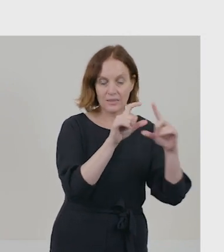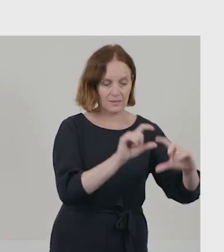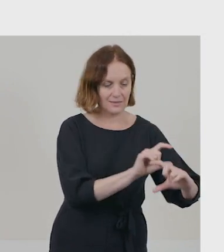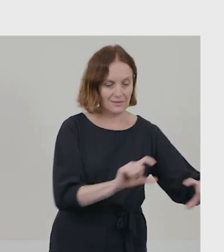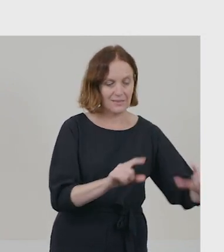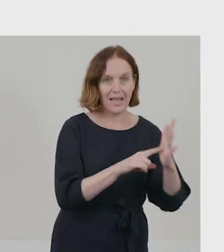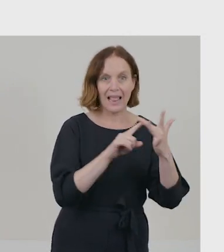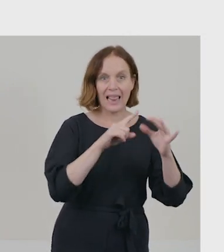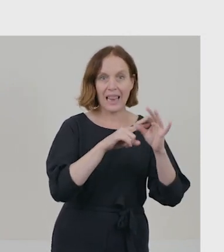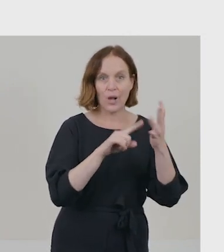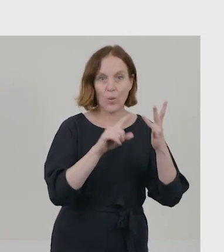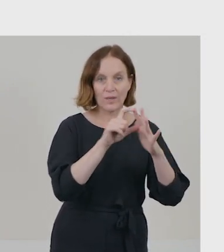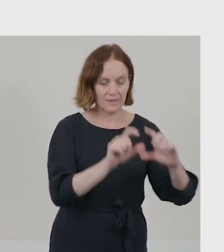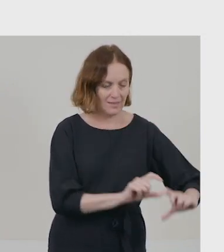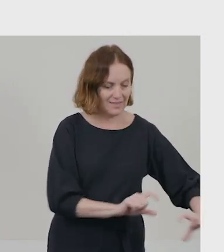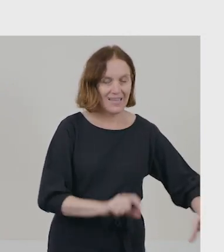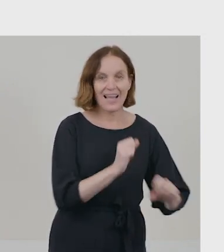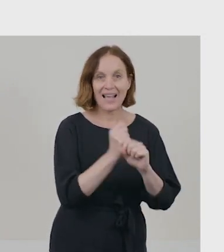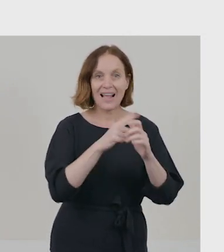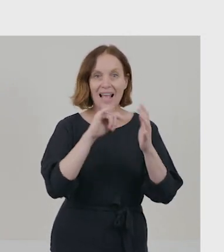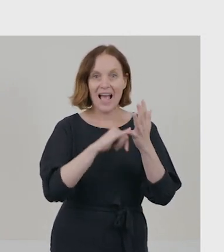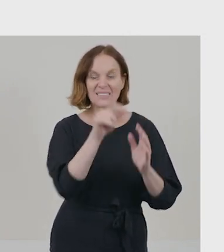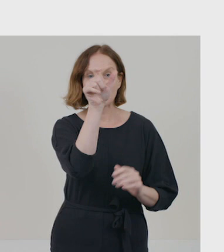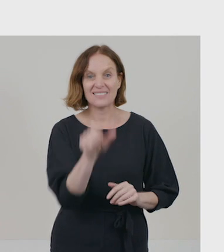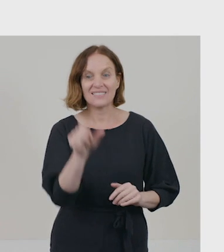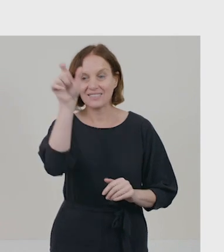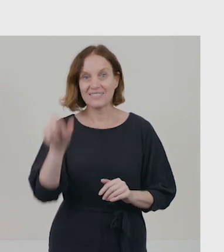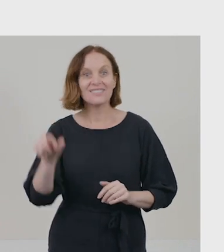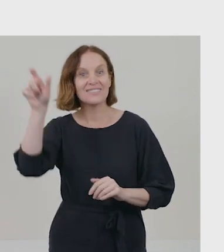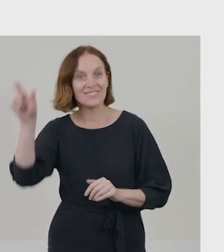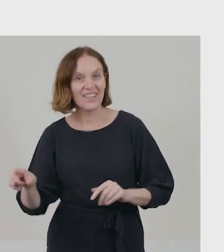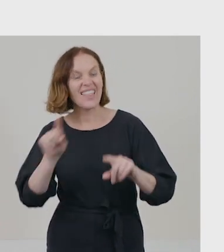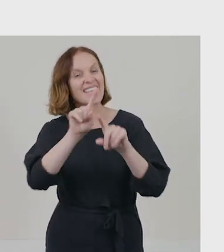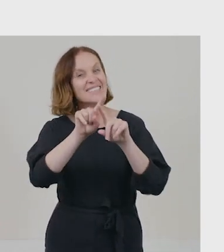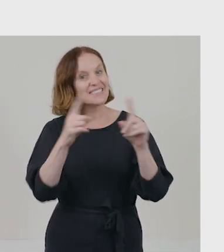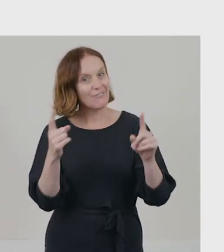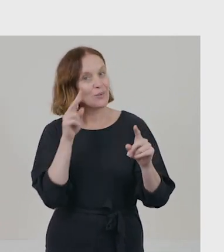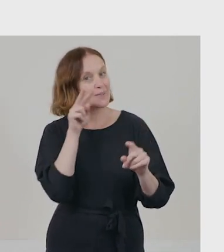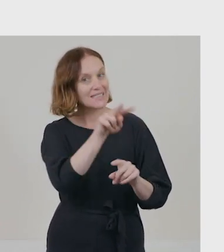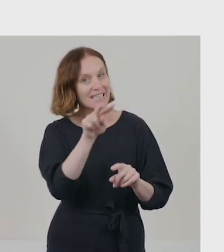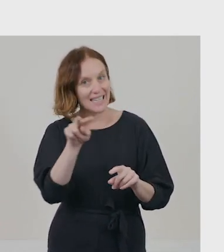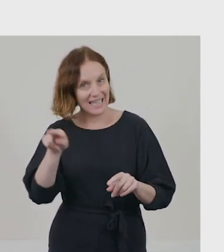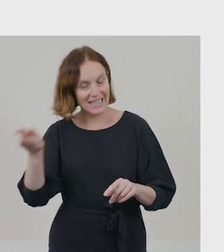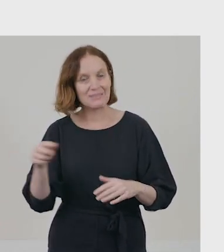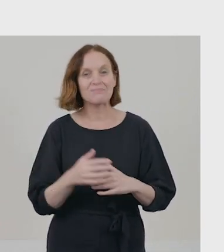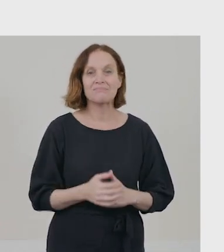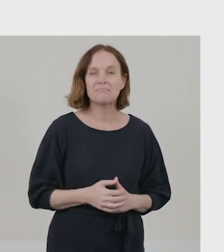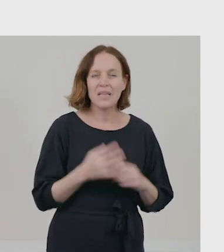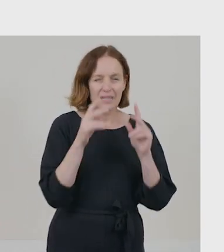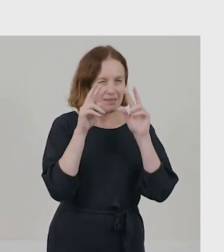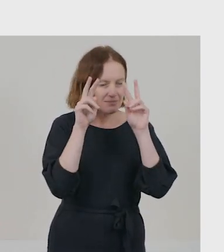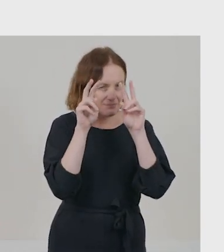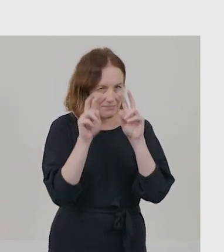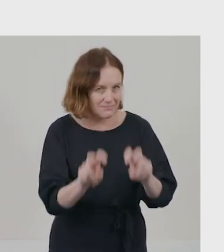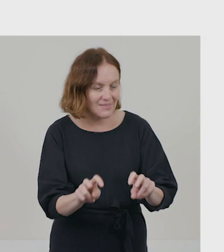solid, liquid or gas. In the next columns, we'll name the different properties that we observe. Let's start by